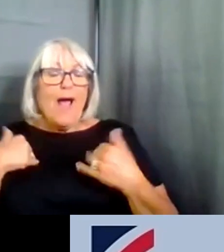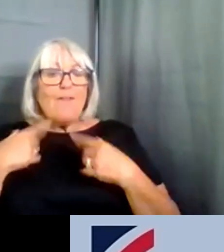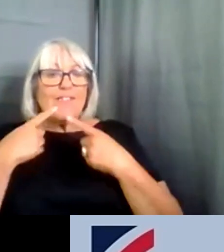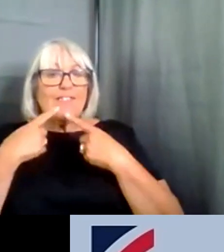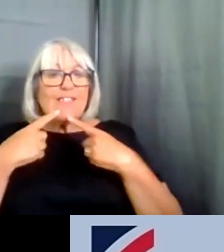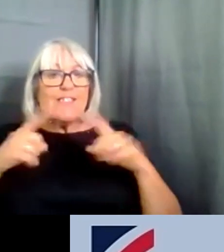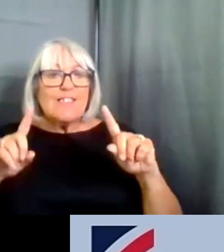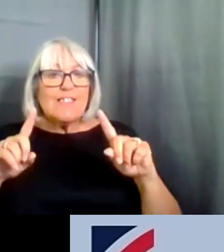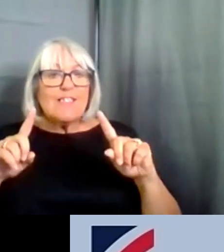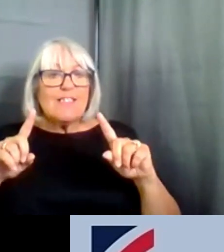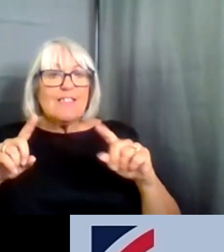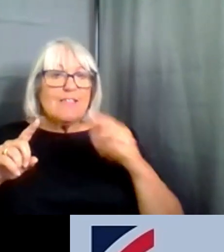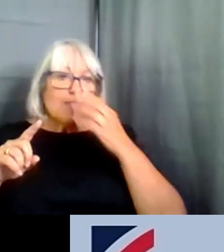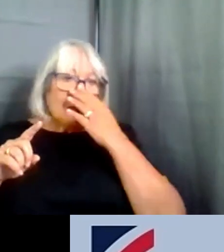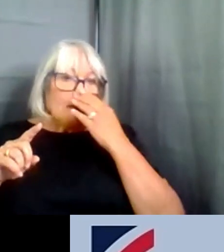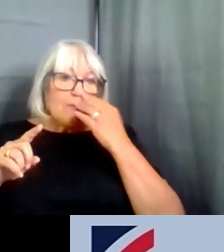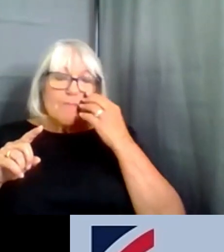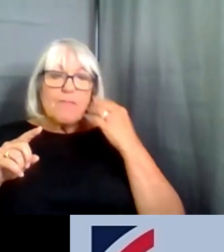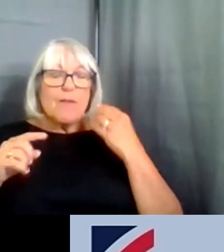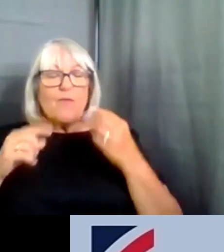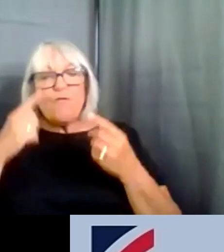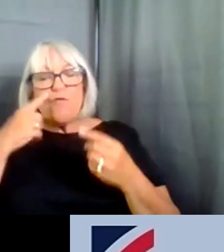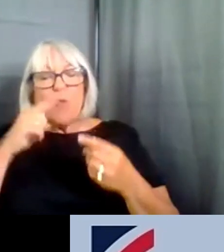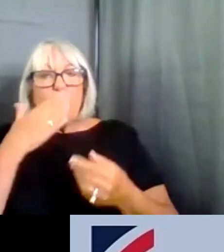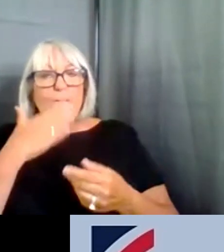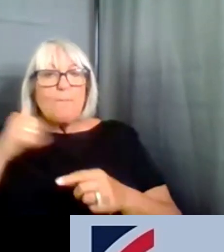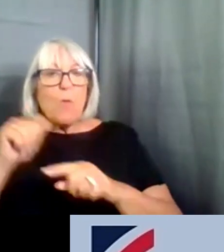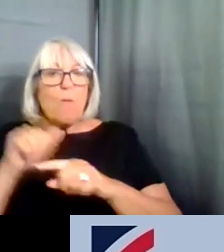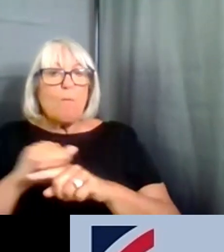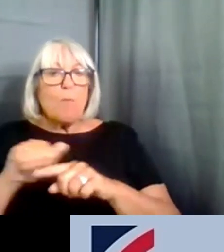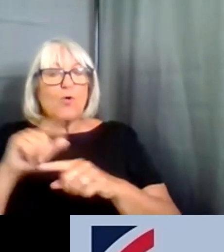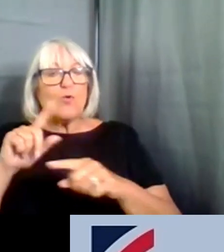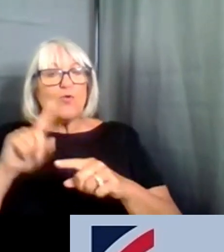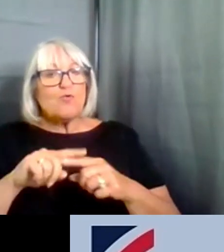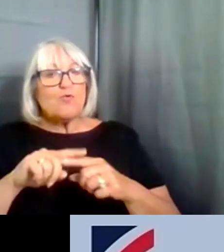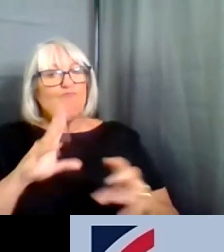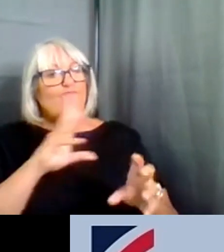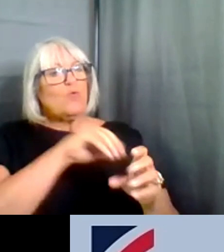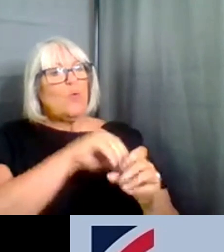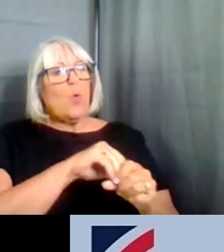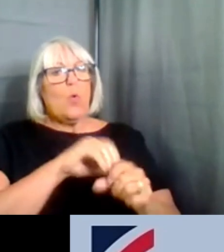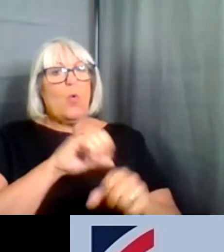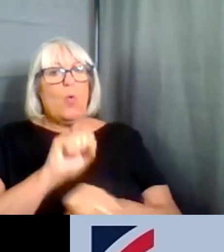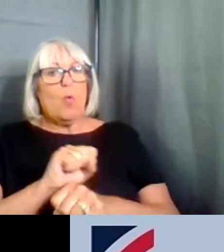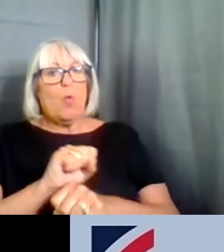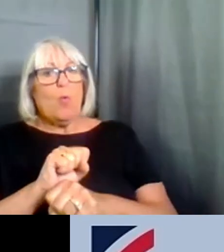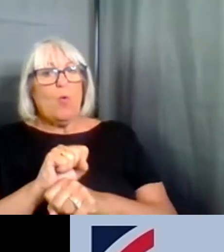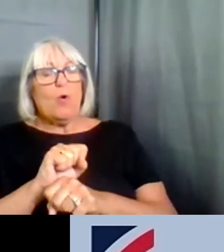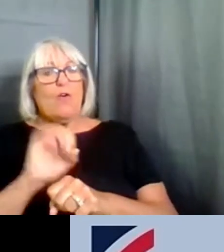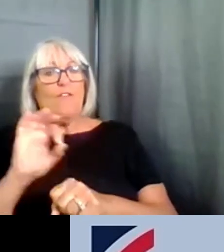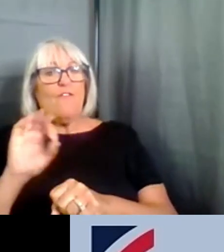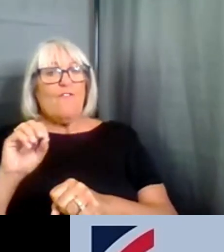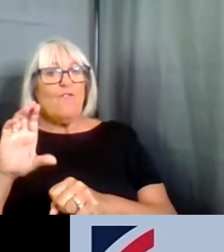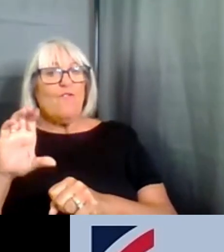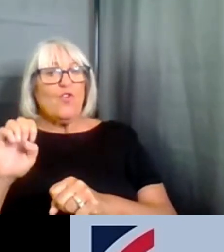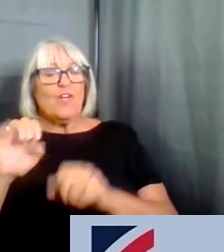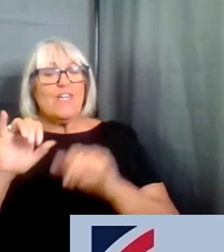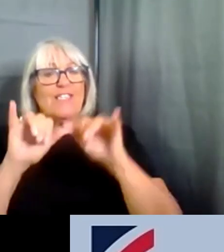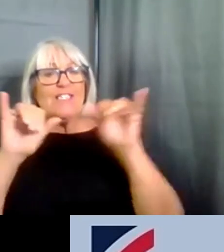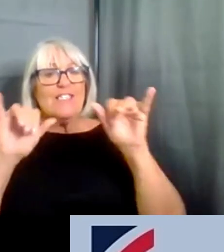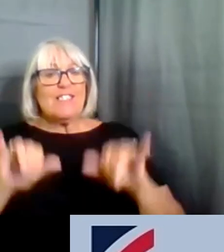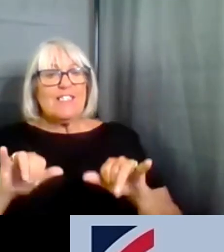call as they're thinking about engaging the workforce system for the direct care economy. The first is there was a